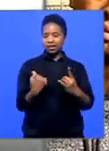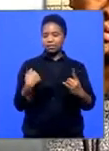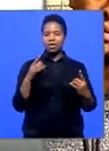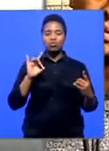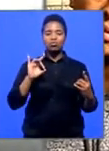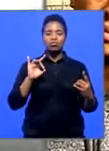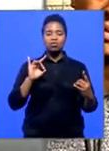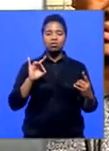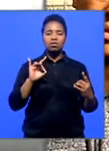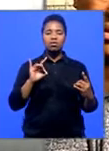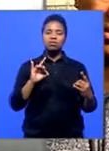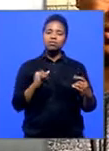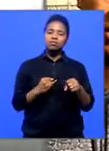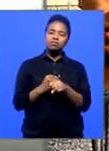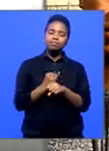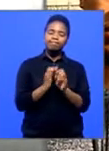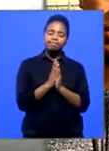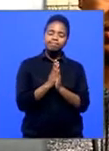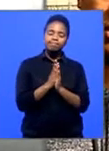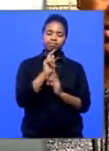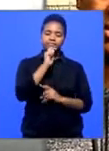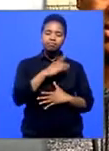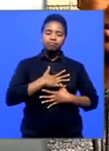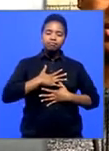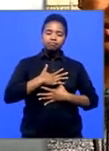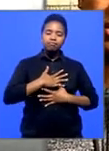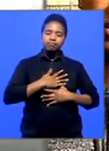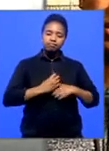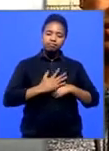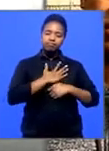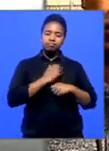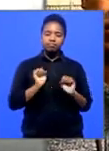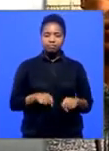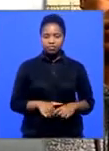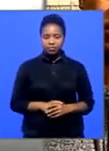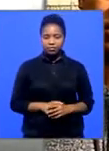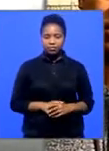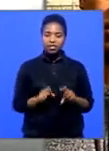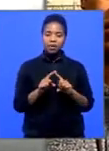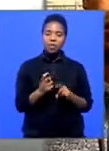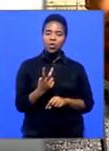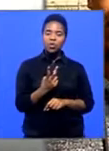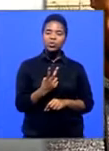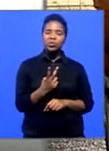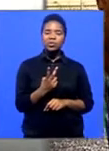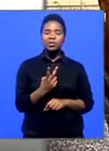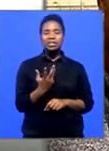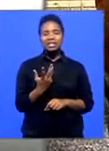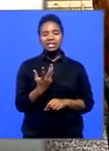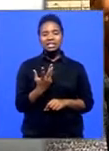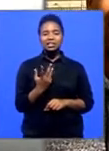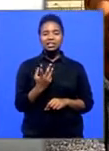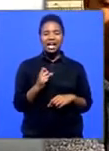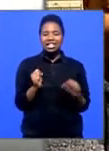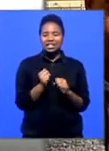was a quite moving service. But beyond that, I think the coldness was the issue only on that